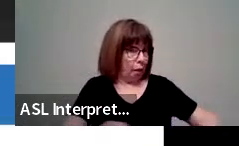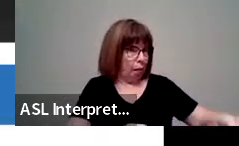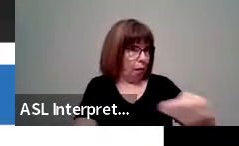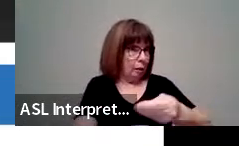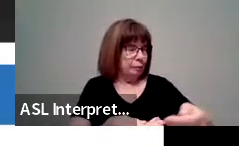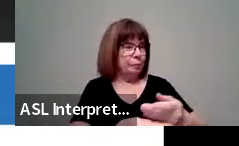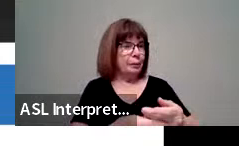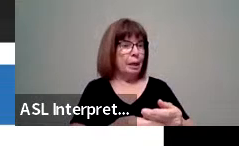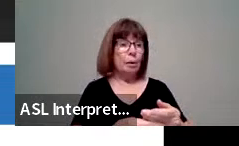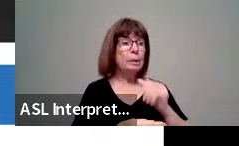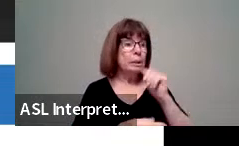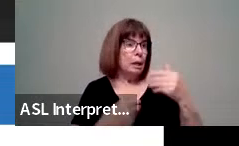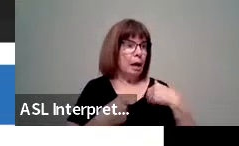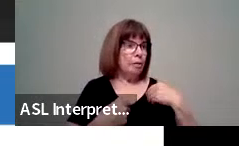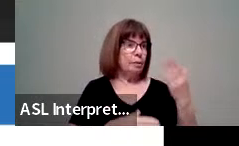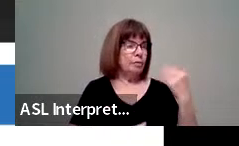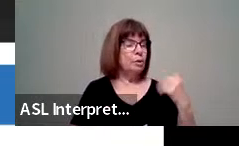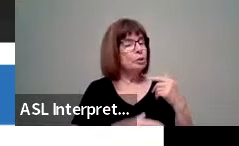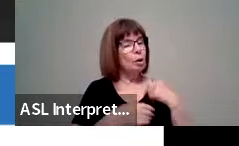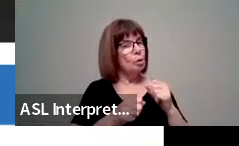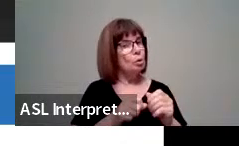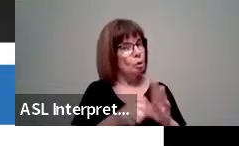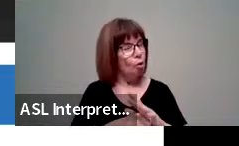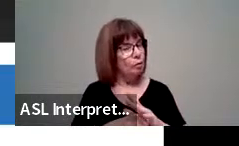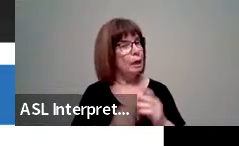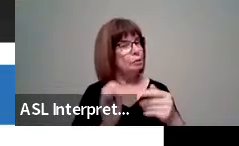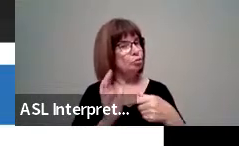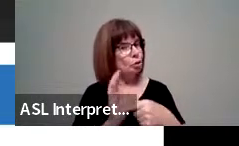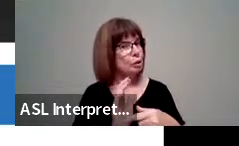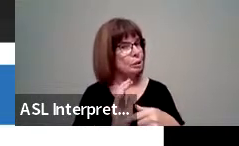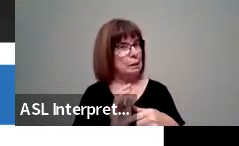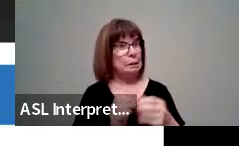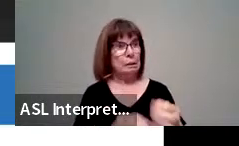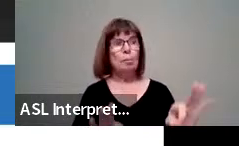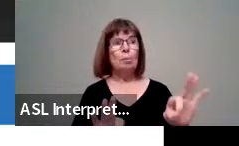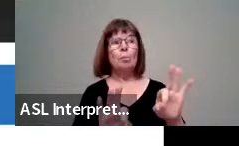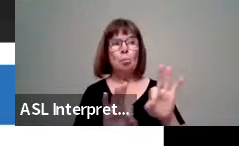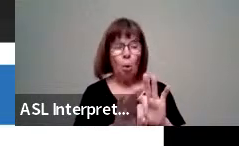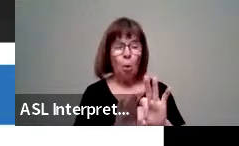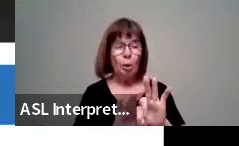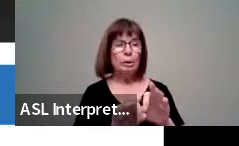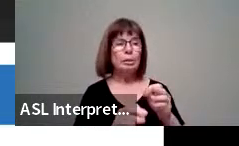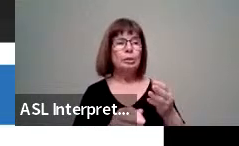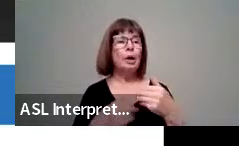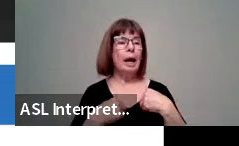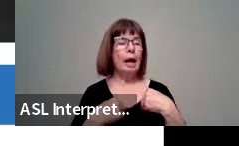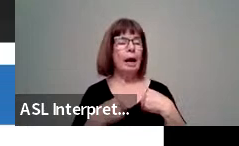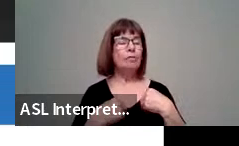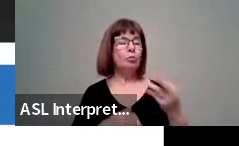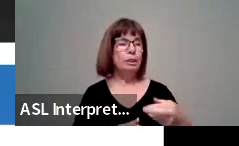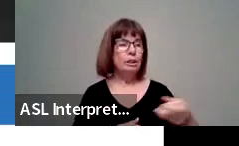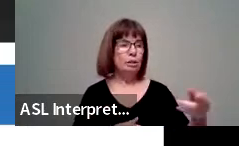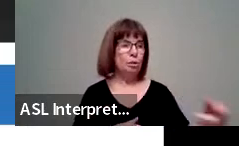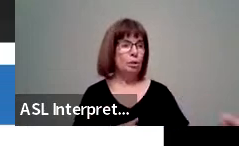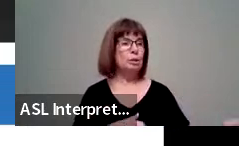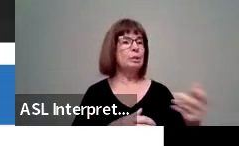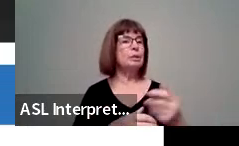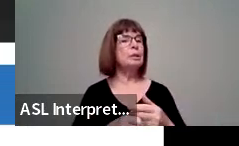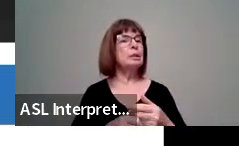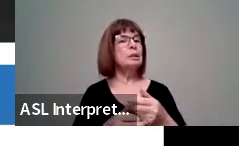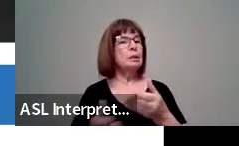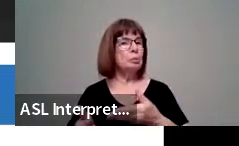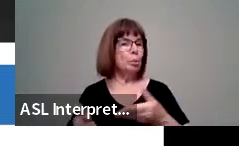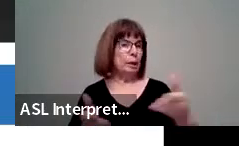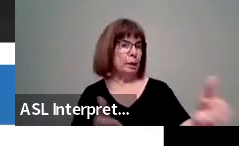And I think COVID has really lifted up how important it is for us to be able to bring testing resources into underserved